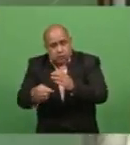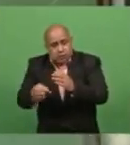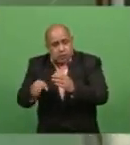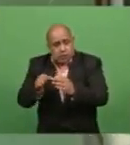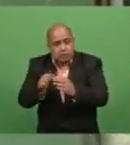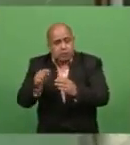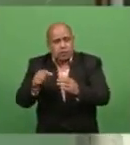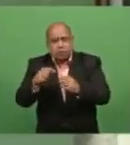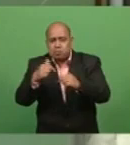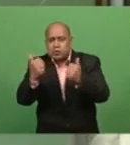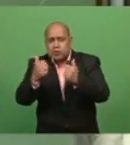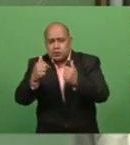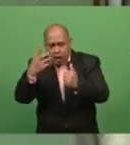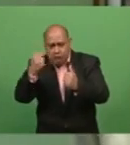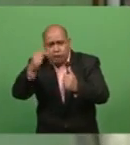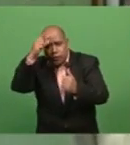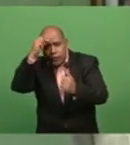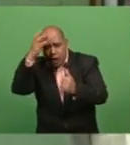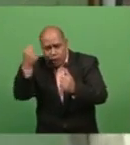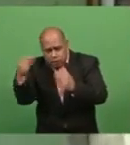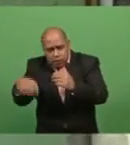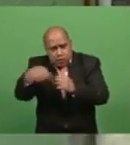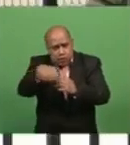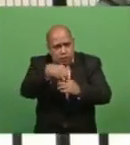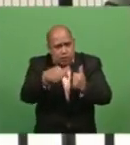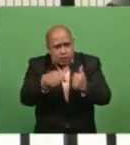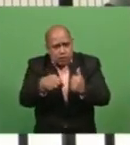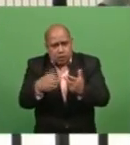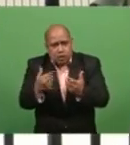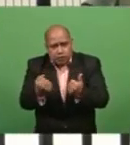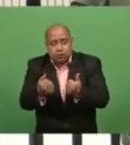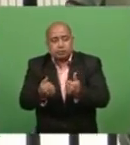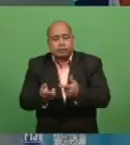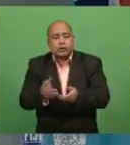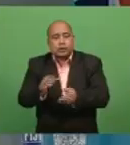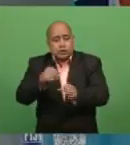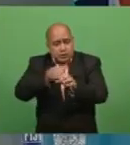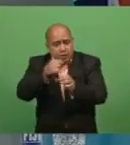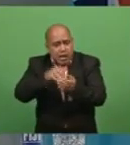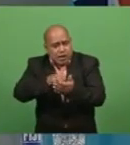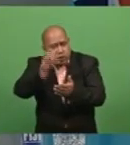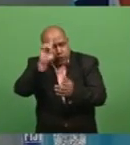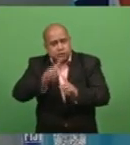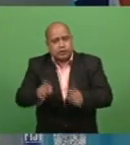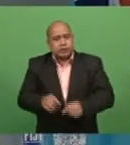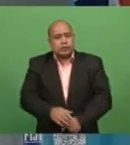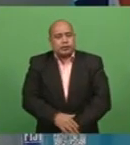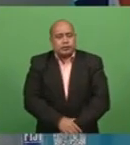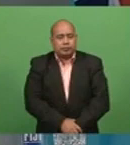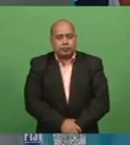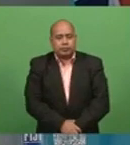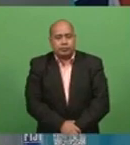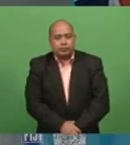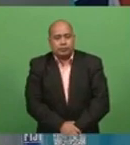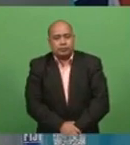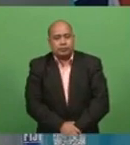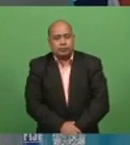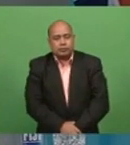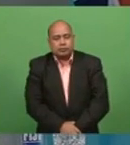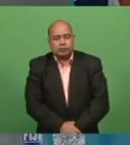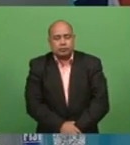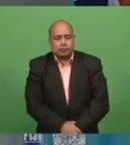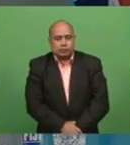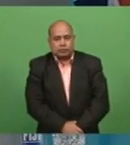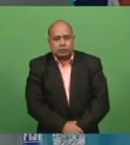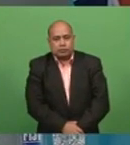different parts of India, either for medical purposes or for education. We have been in contact with them in terms of our Ministry of